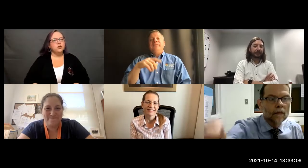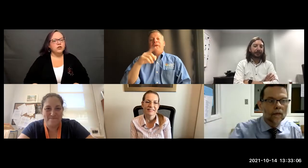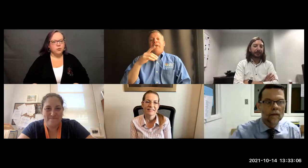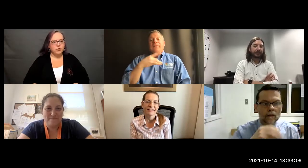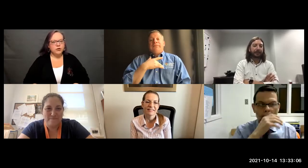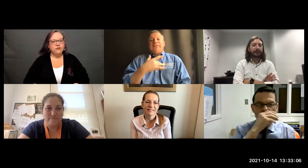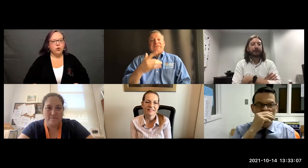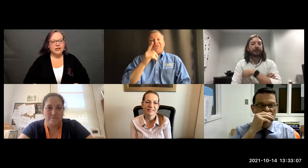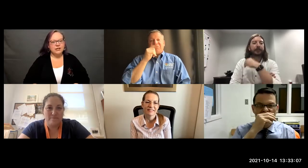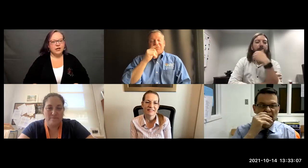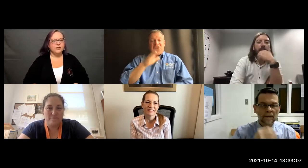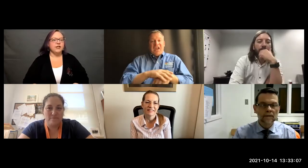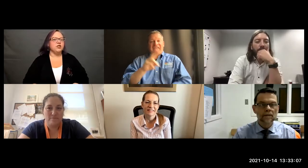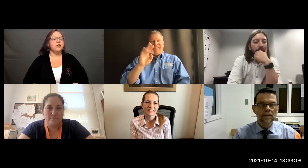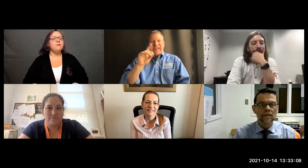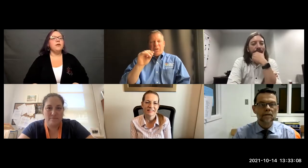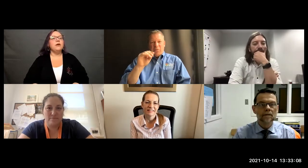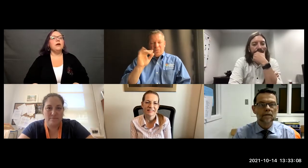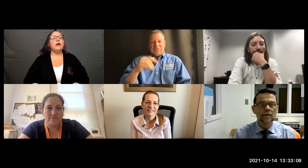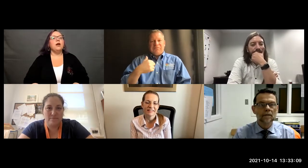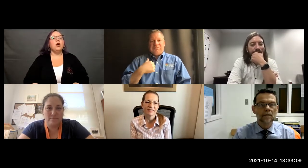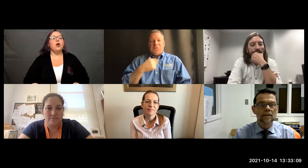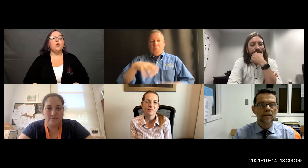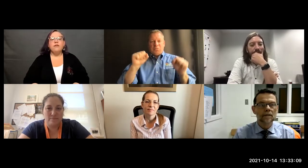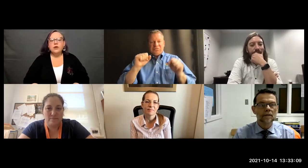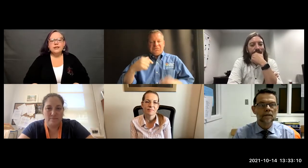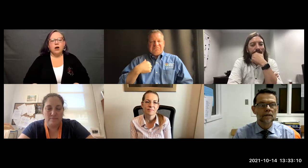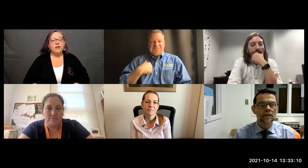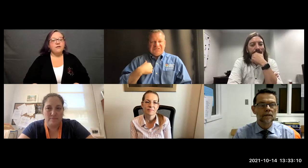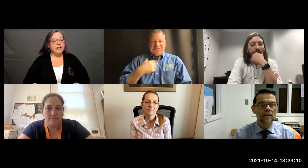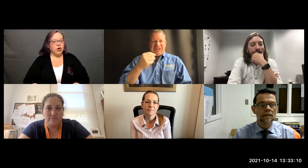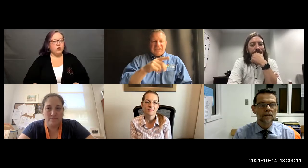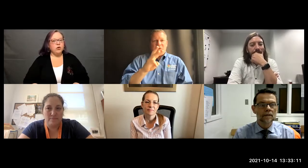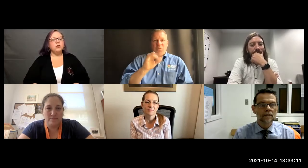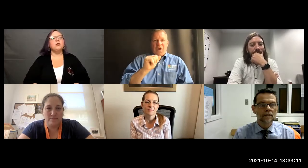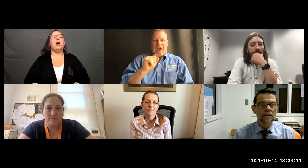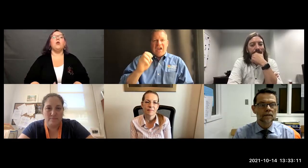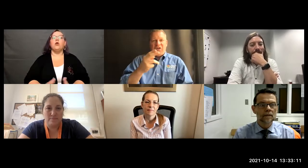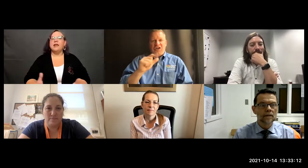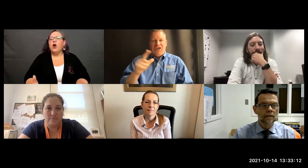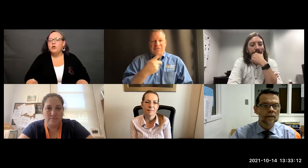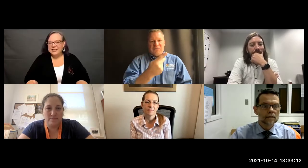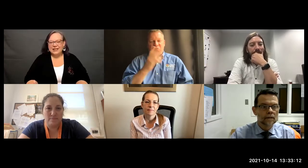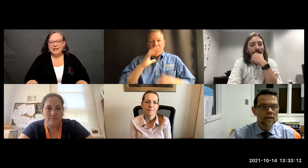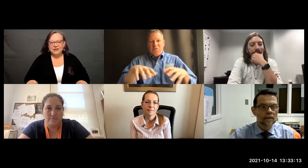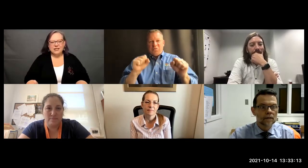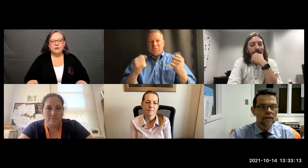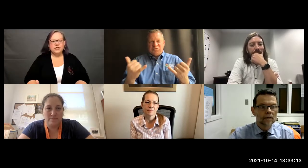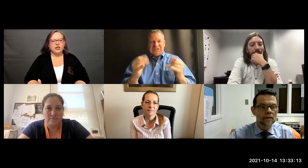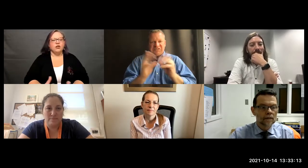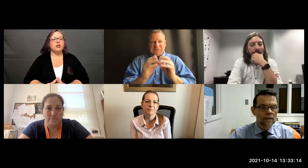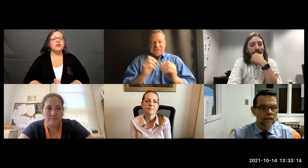have two interpreters for the entire session. Whoever is on video will be hosting